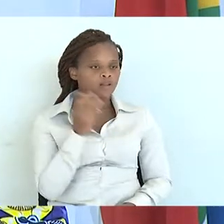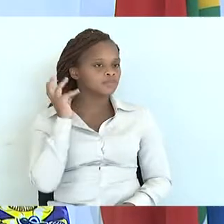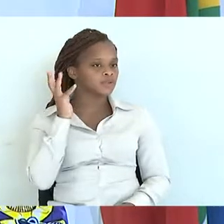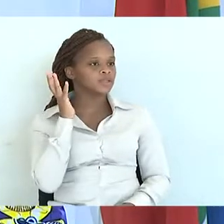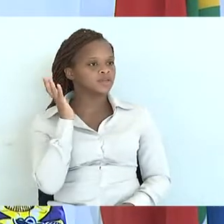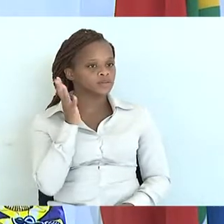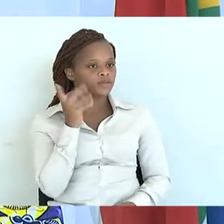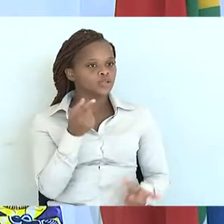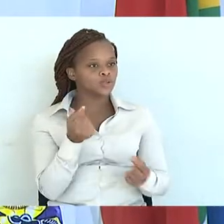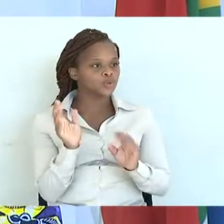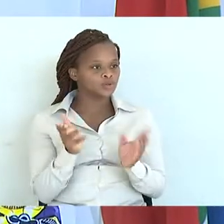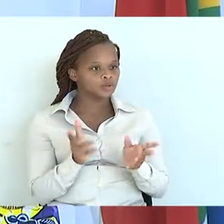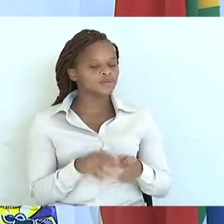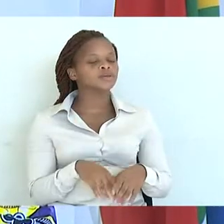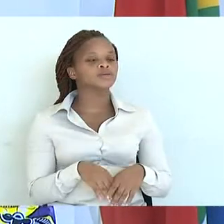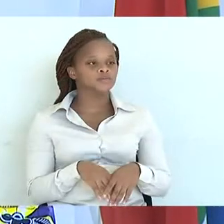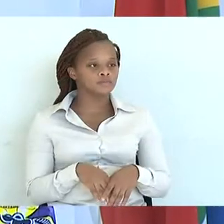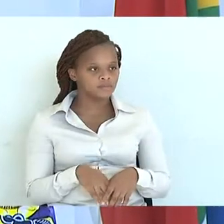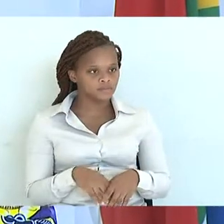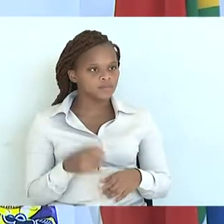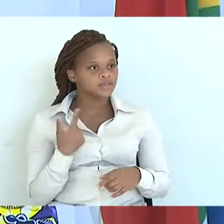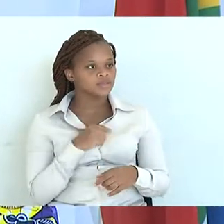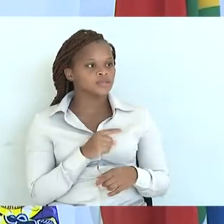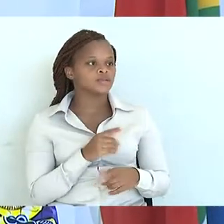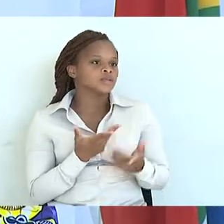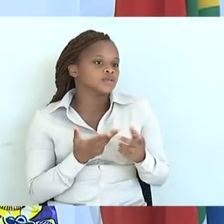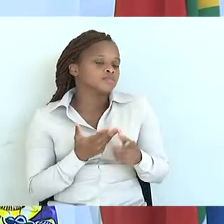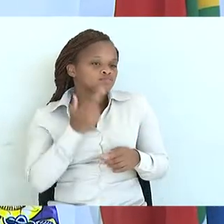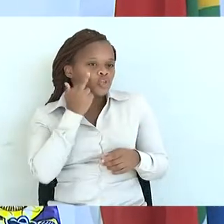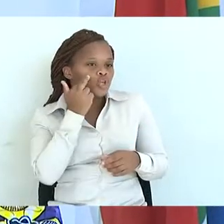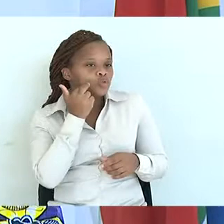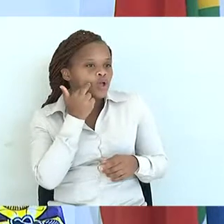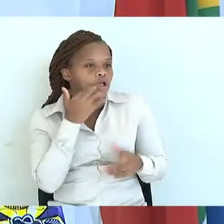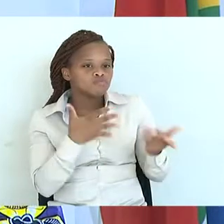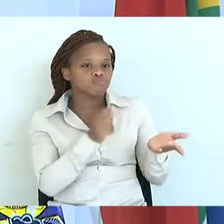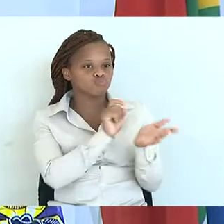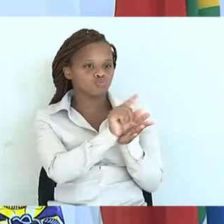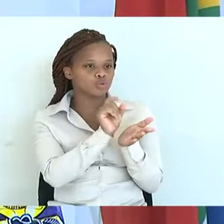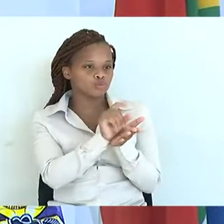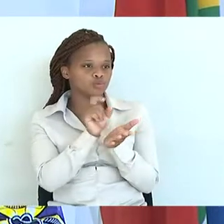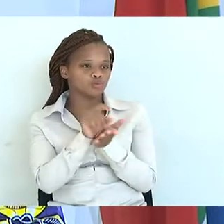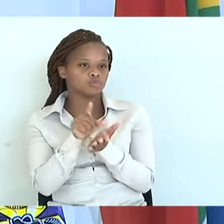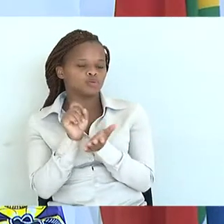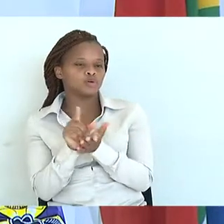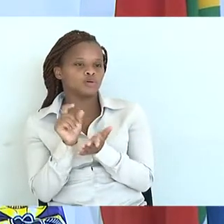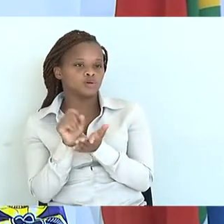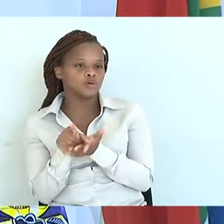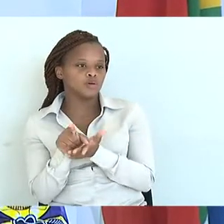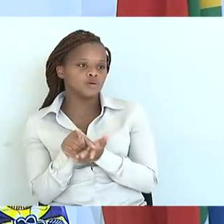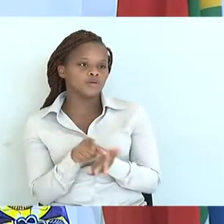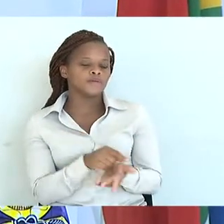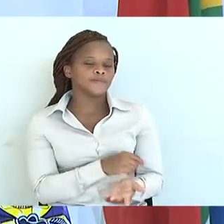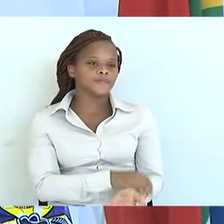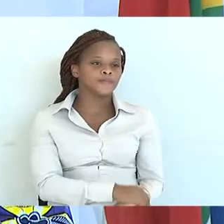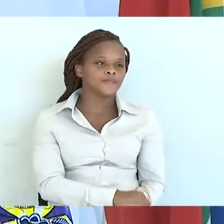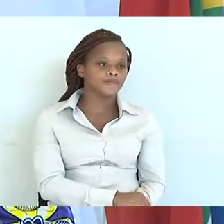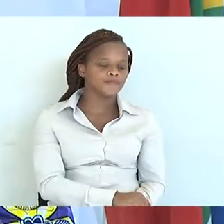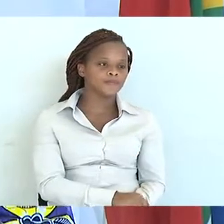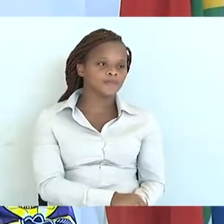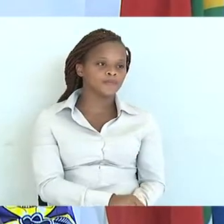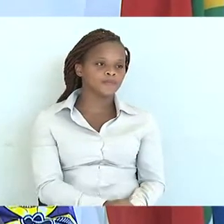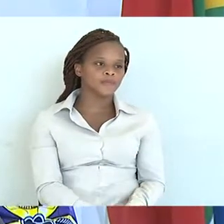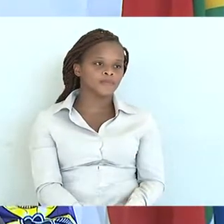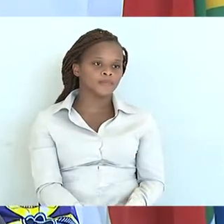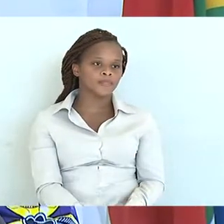sizo yenza indlela ukuthi afinyelele ngendlela ebe